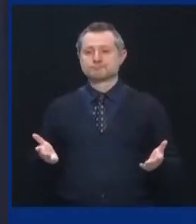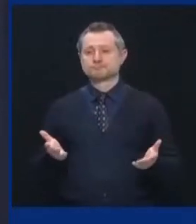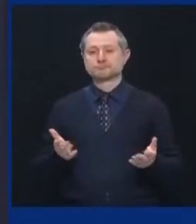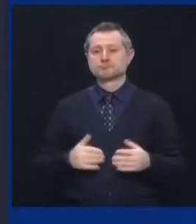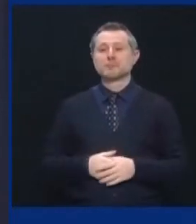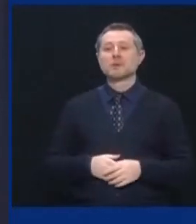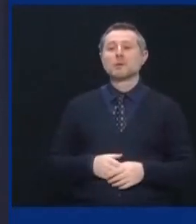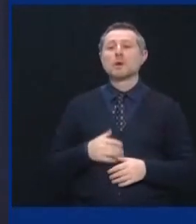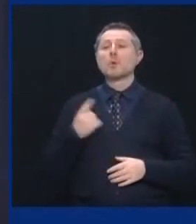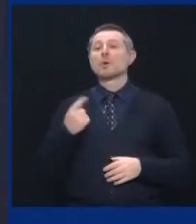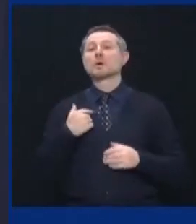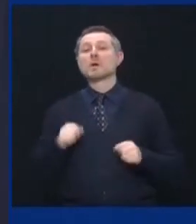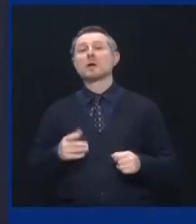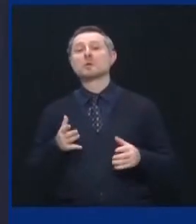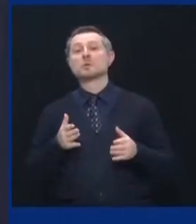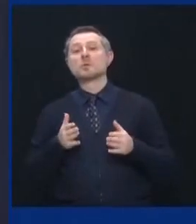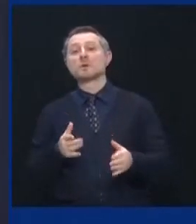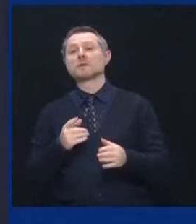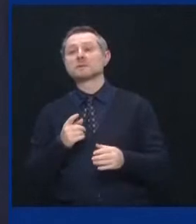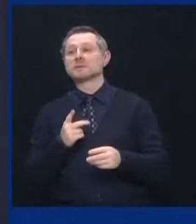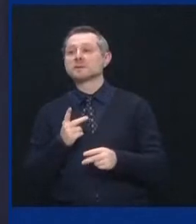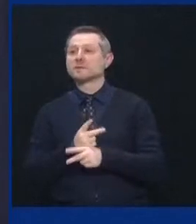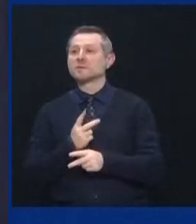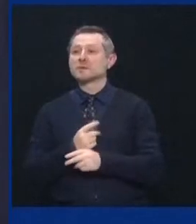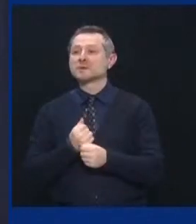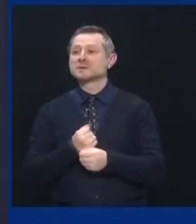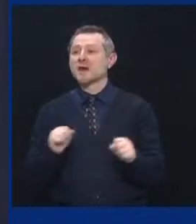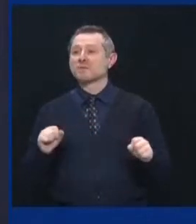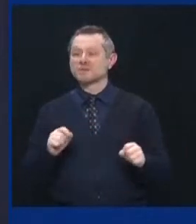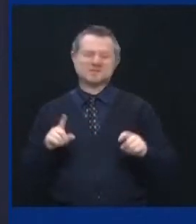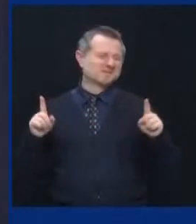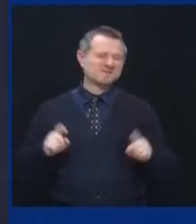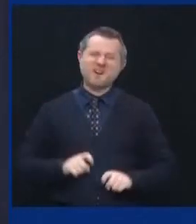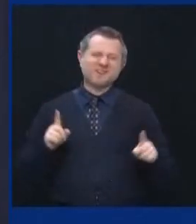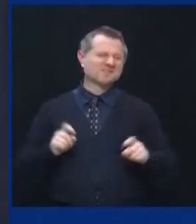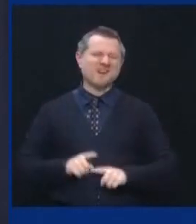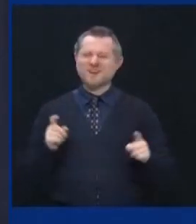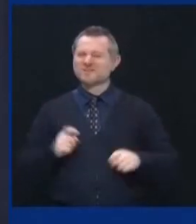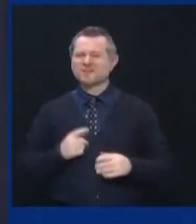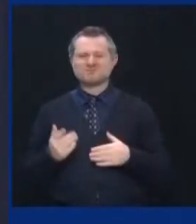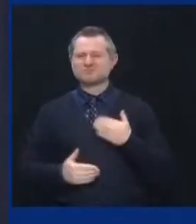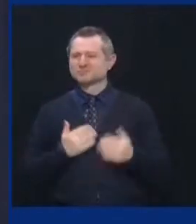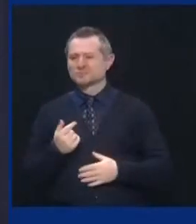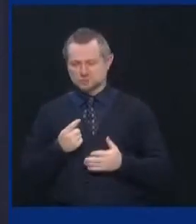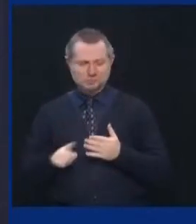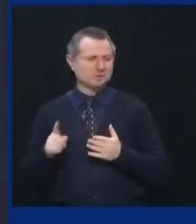testing. So we will be aggressive in exploring it, and that's what we're doing now.